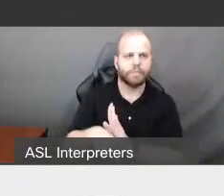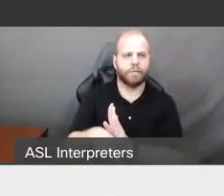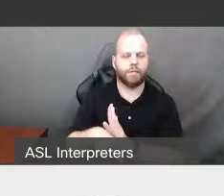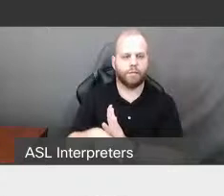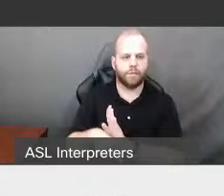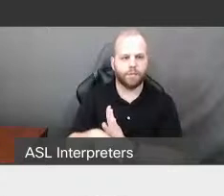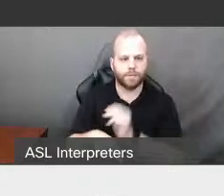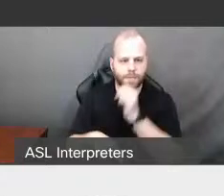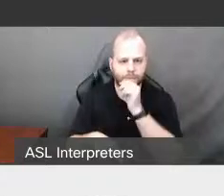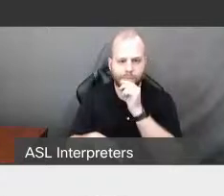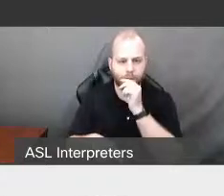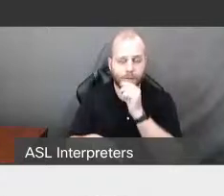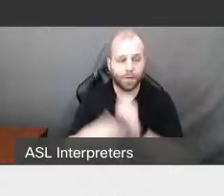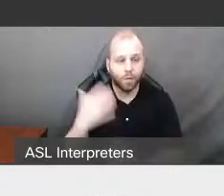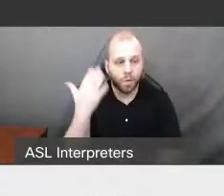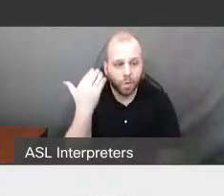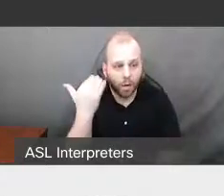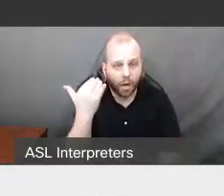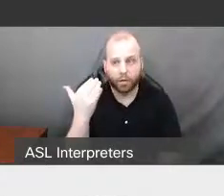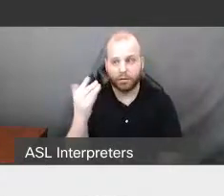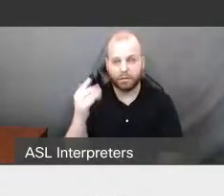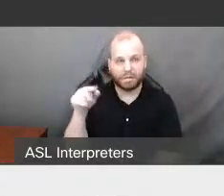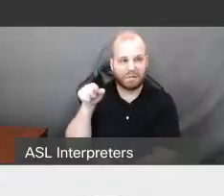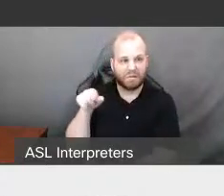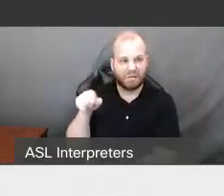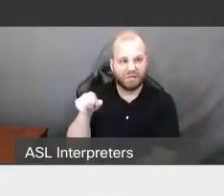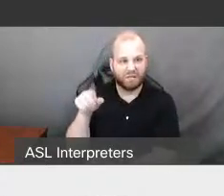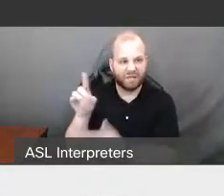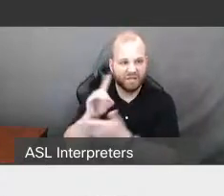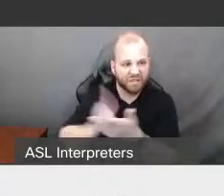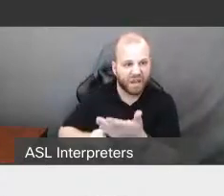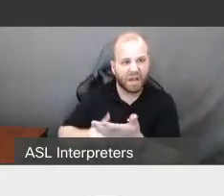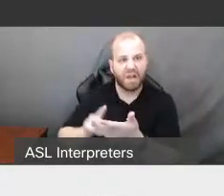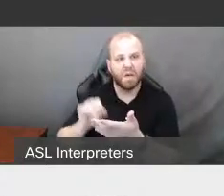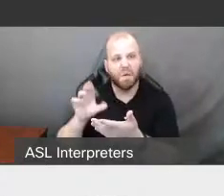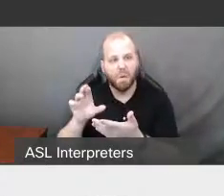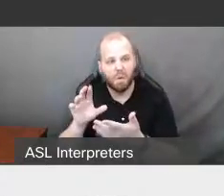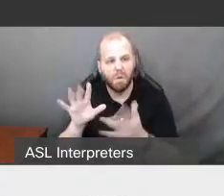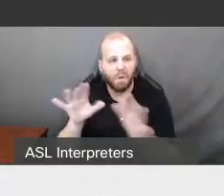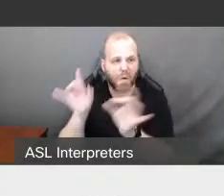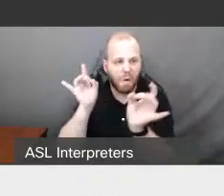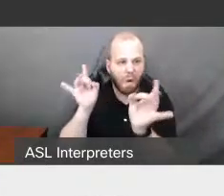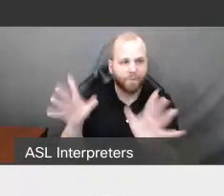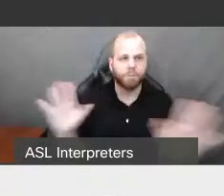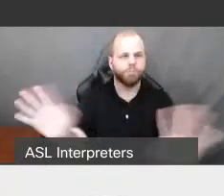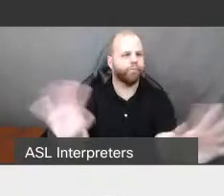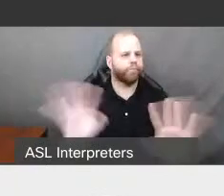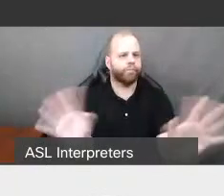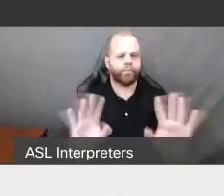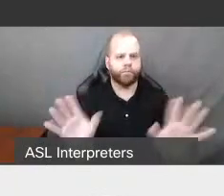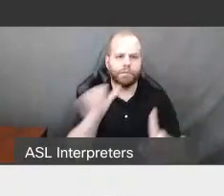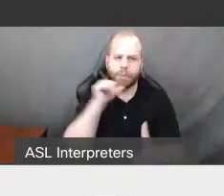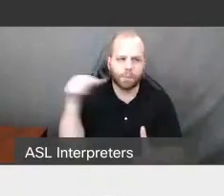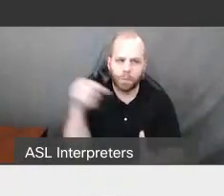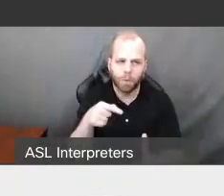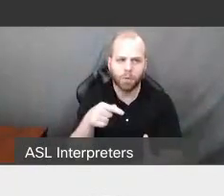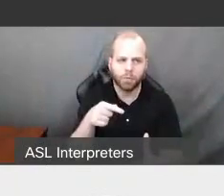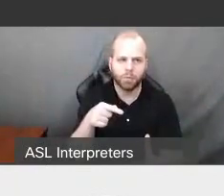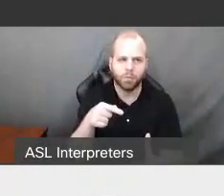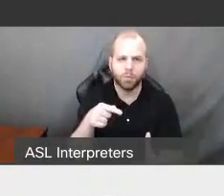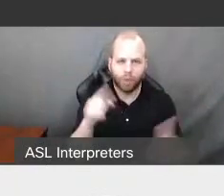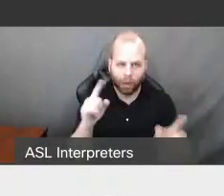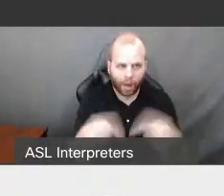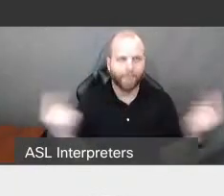not necessarily because it's horrible, the design, or that an R2 project is horrible in and of itself. No, quite